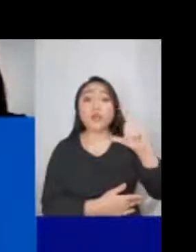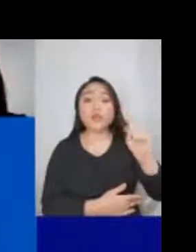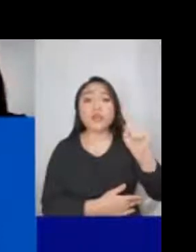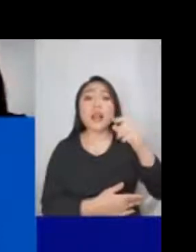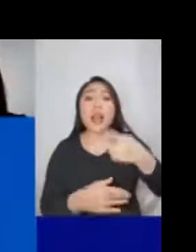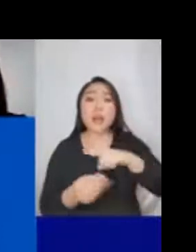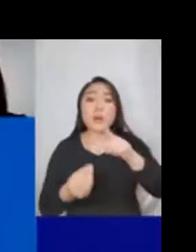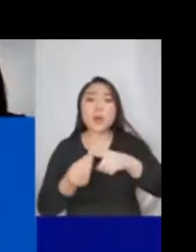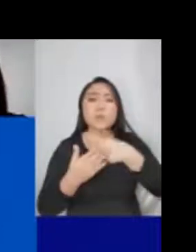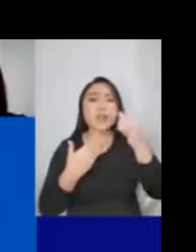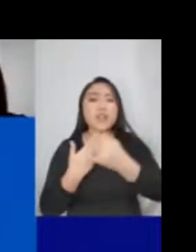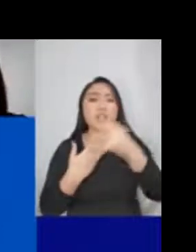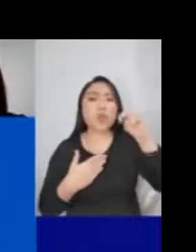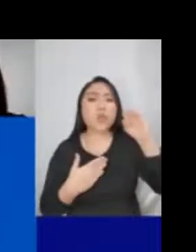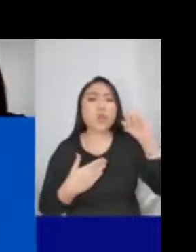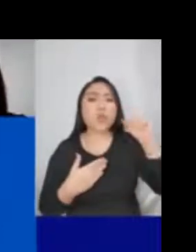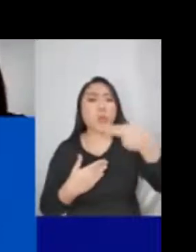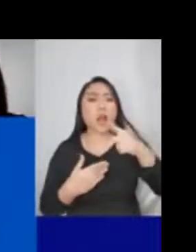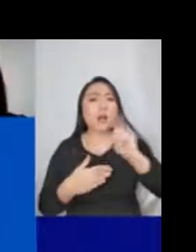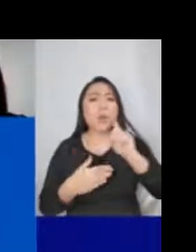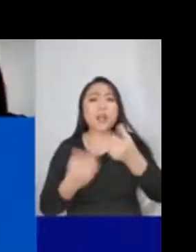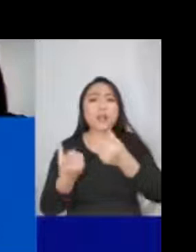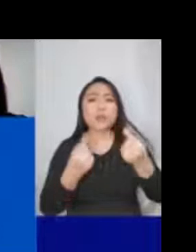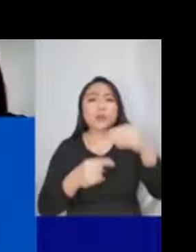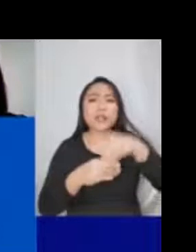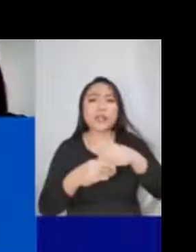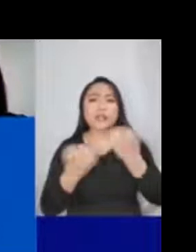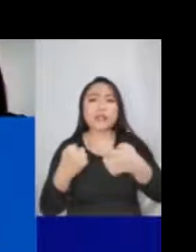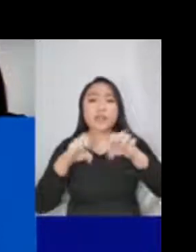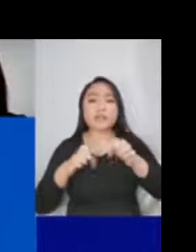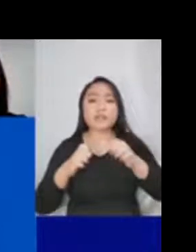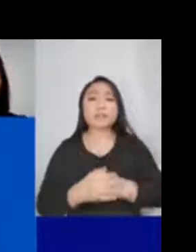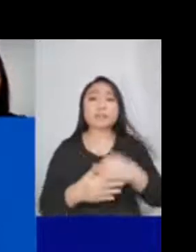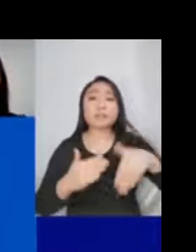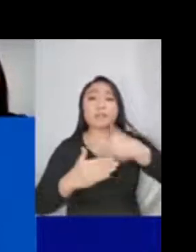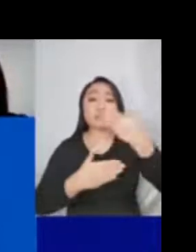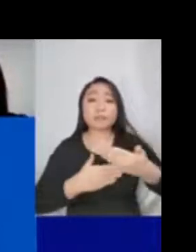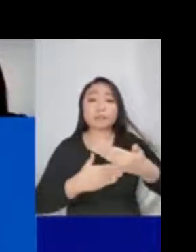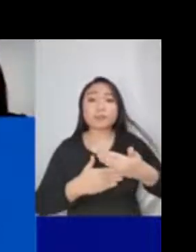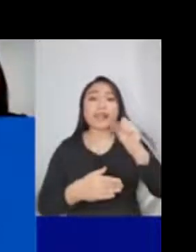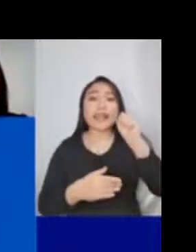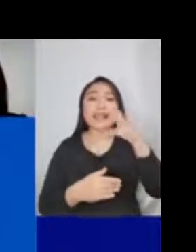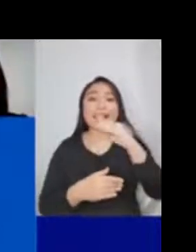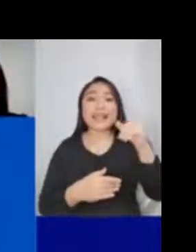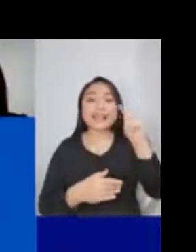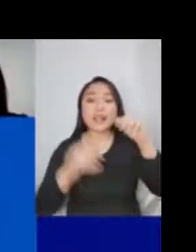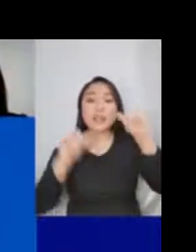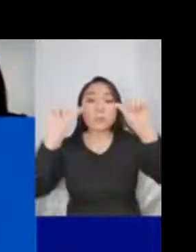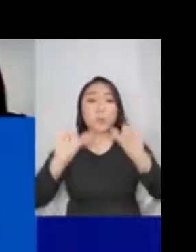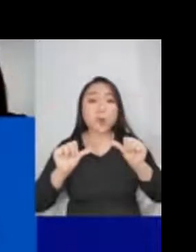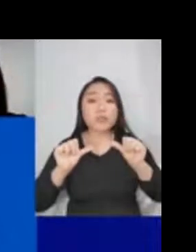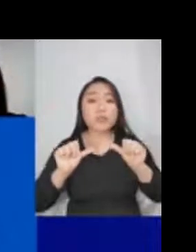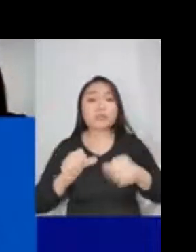the Specialized Philippine Enterprise Reference of Experts and Scientists, or SPEARS. So